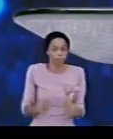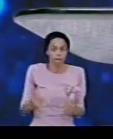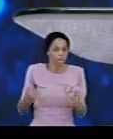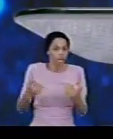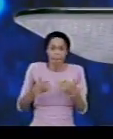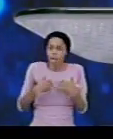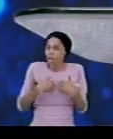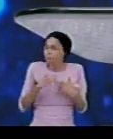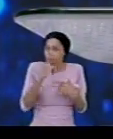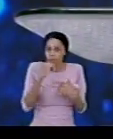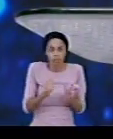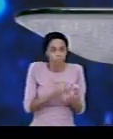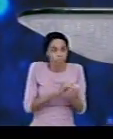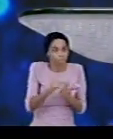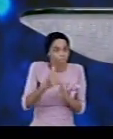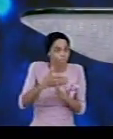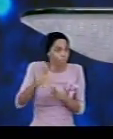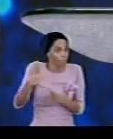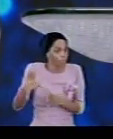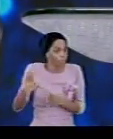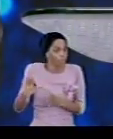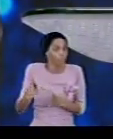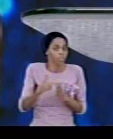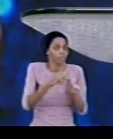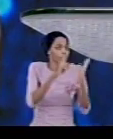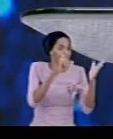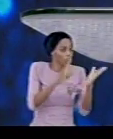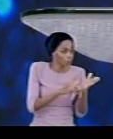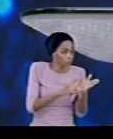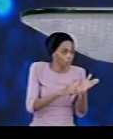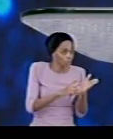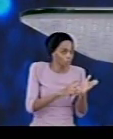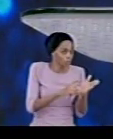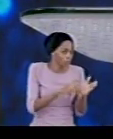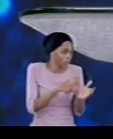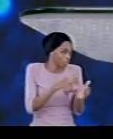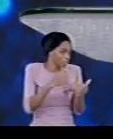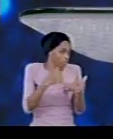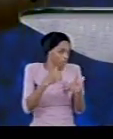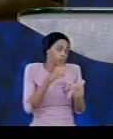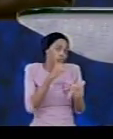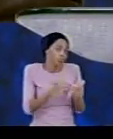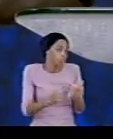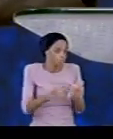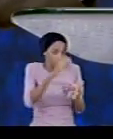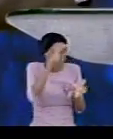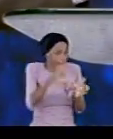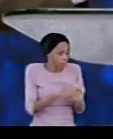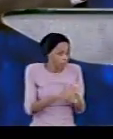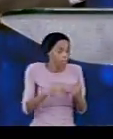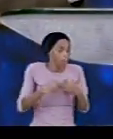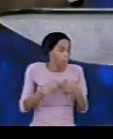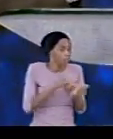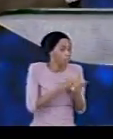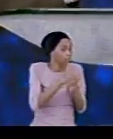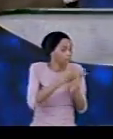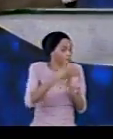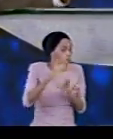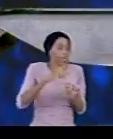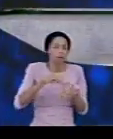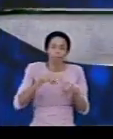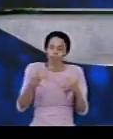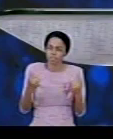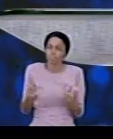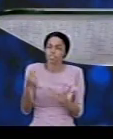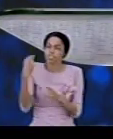passed away. The law has passed away, old covenant, but now the Lord of the